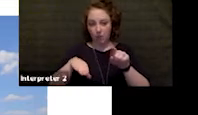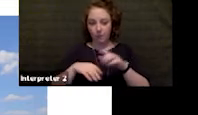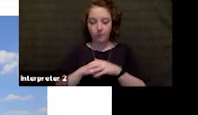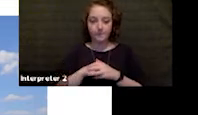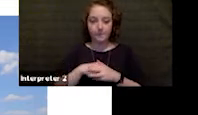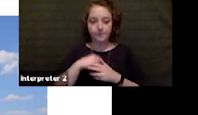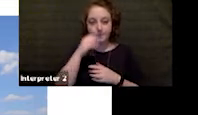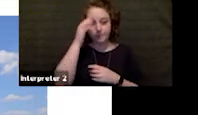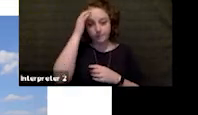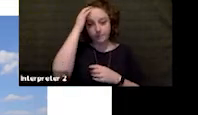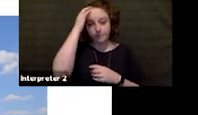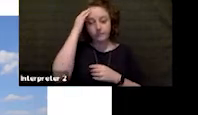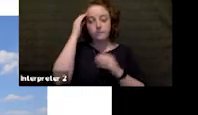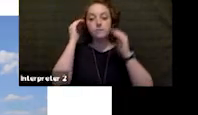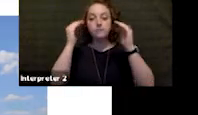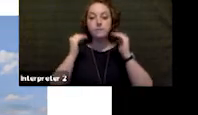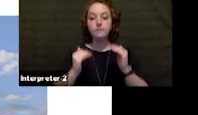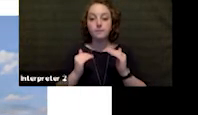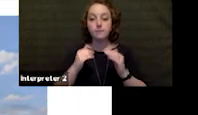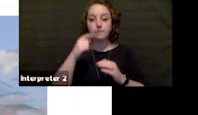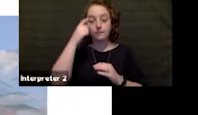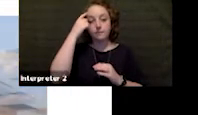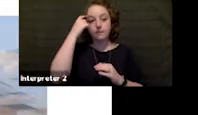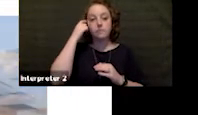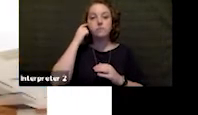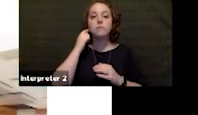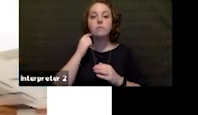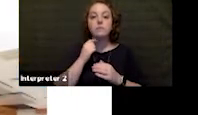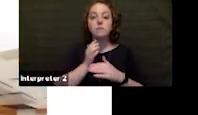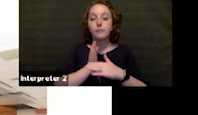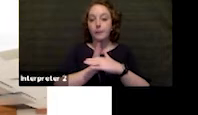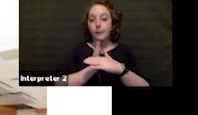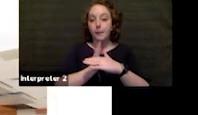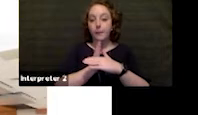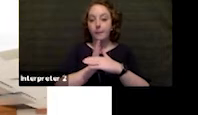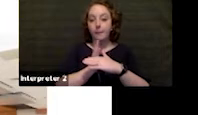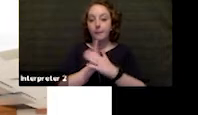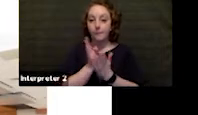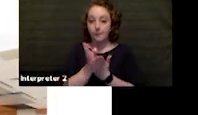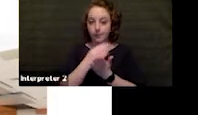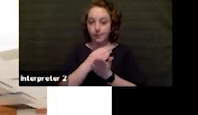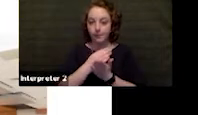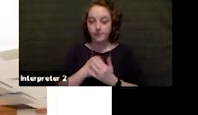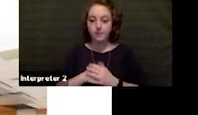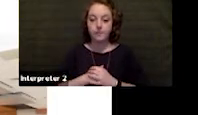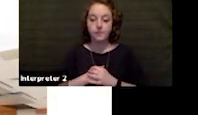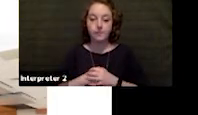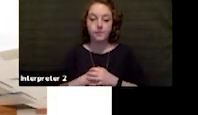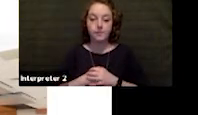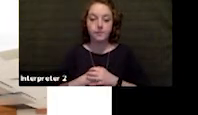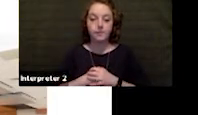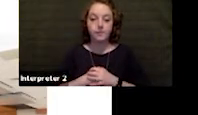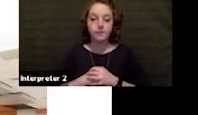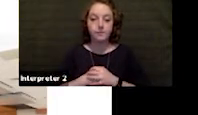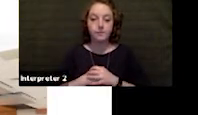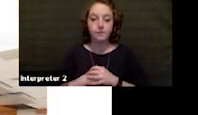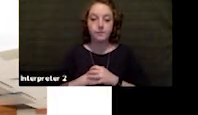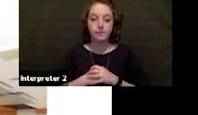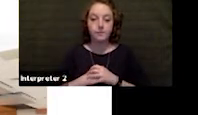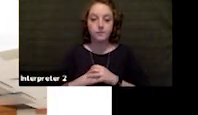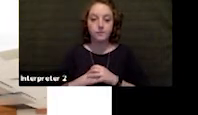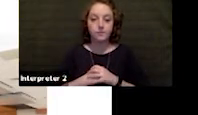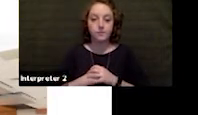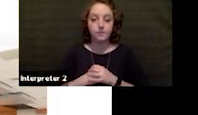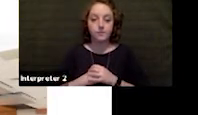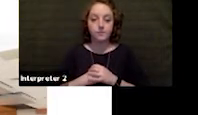If you want to go to the next slide, we can take a look at the medium budget. And so here, you'll see a couple